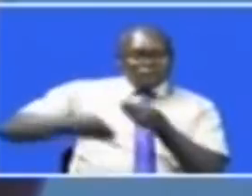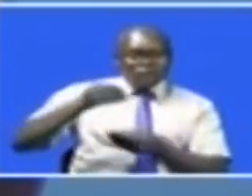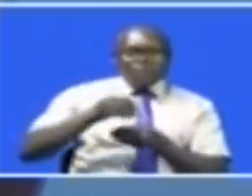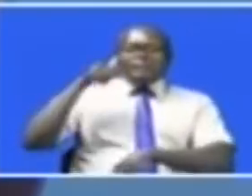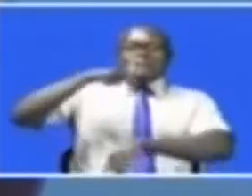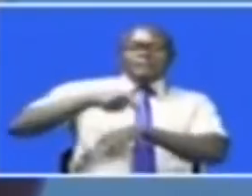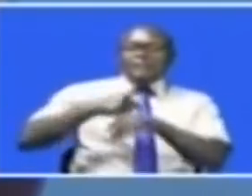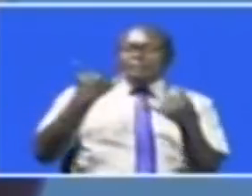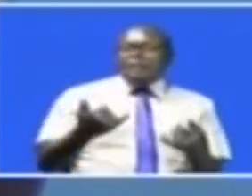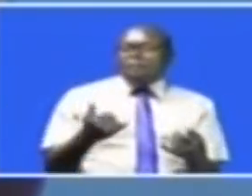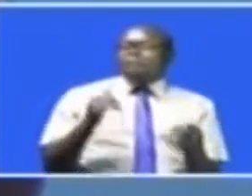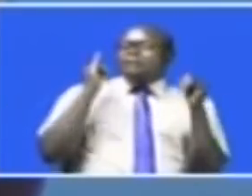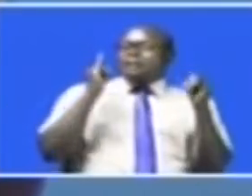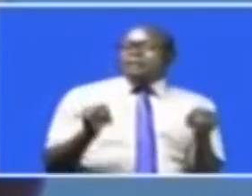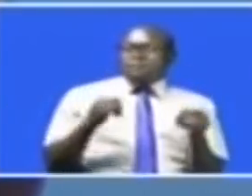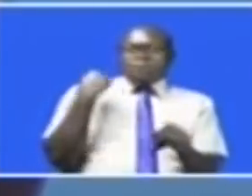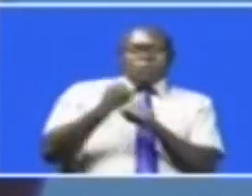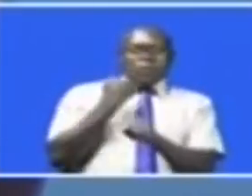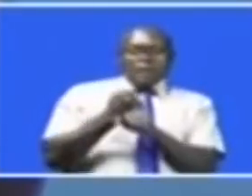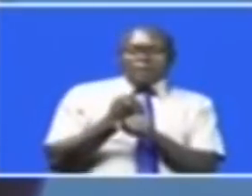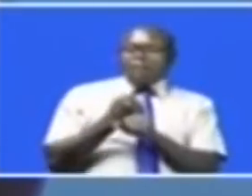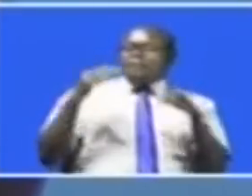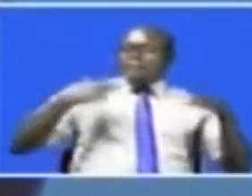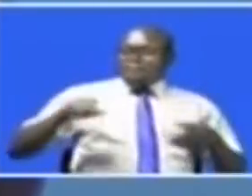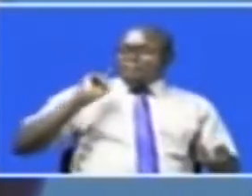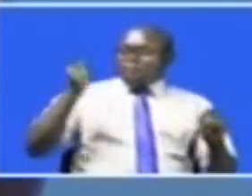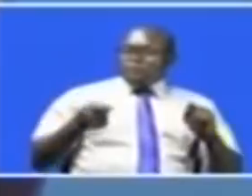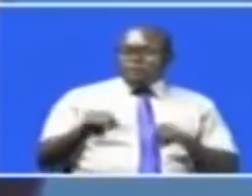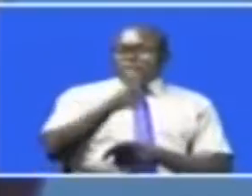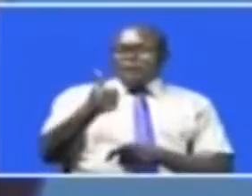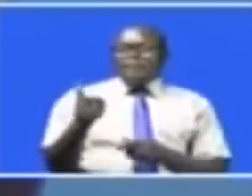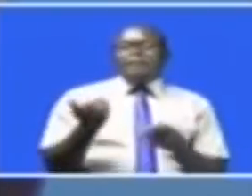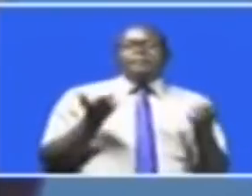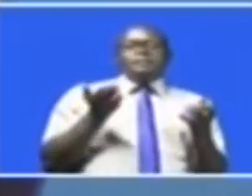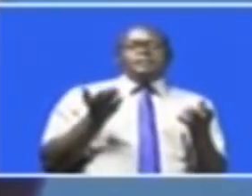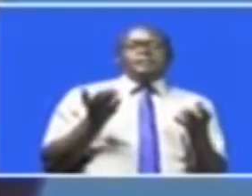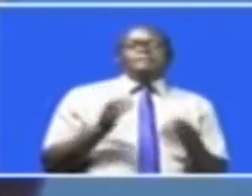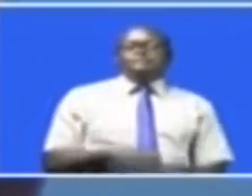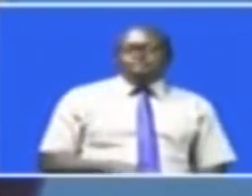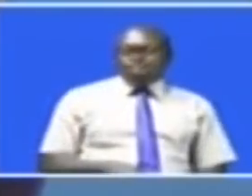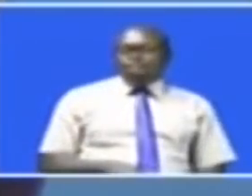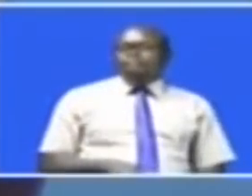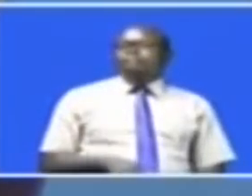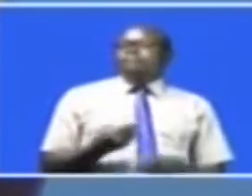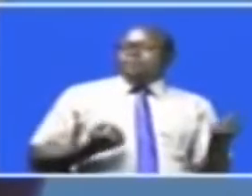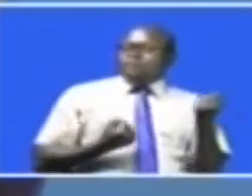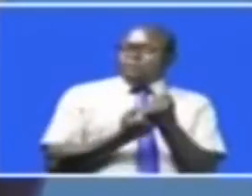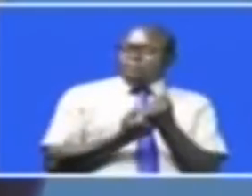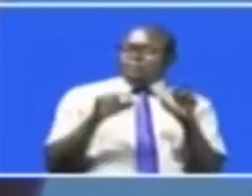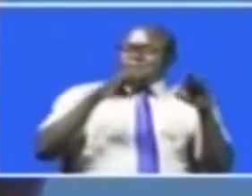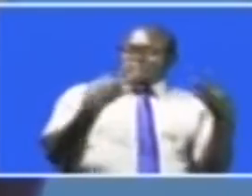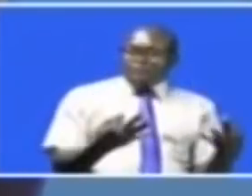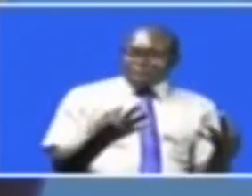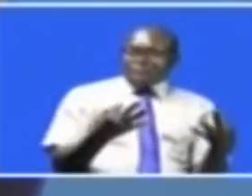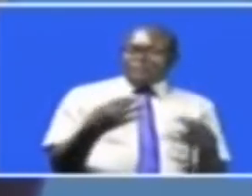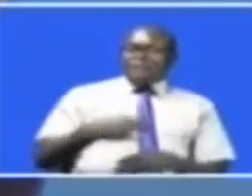have heralded a new dawn, one where residents are now turning to other income-generating activities to eke out a living. Mary